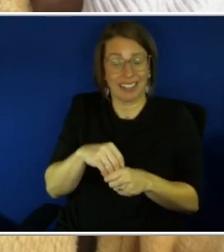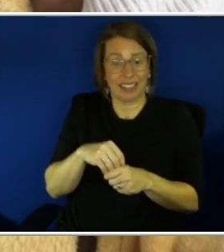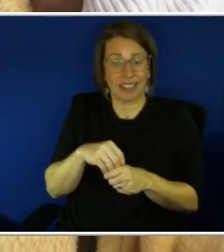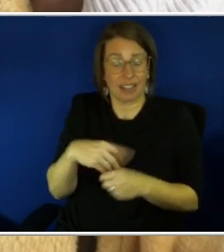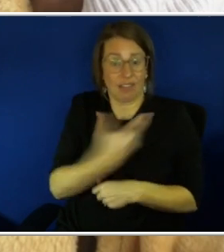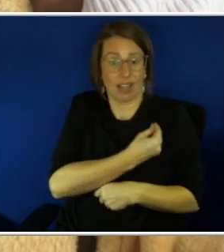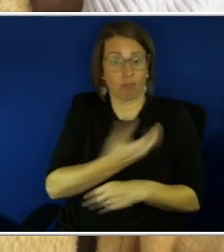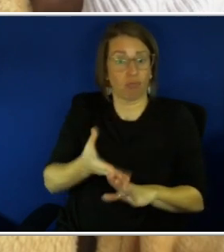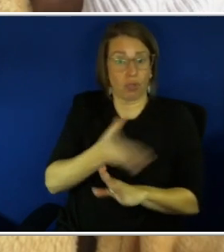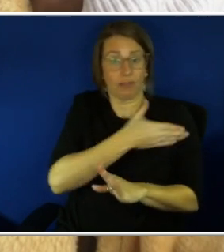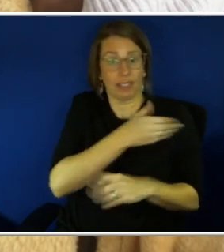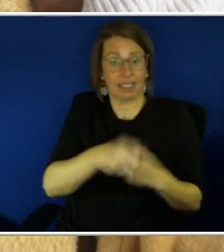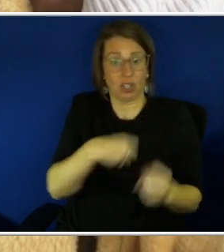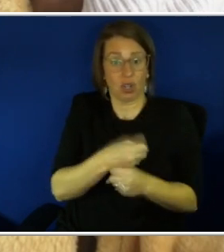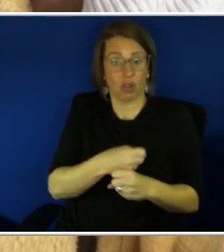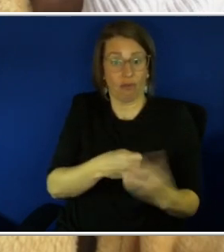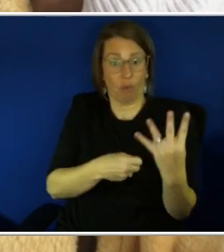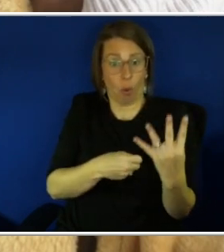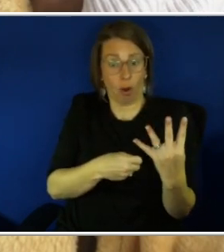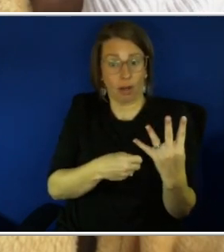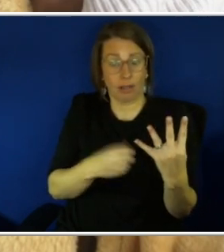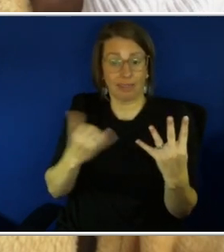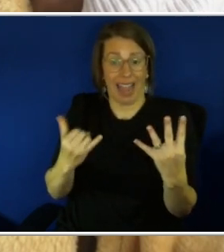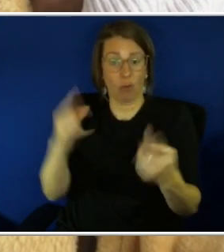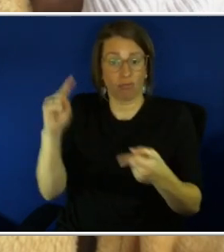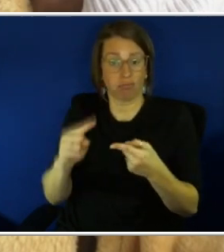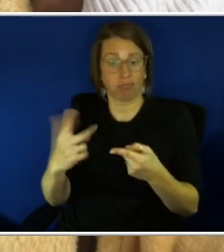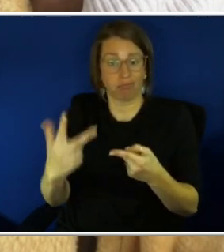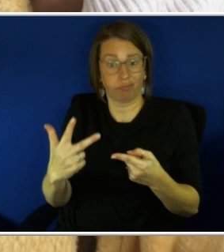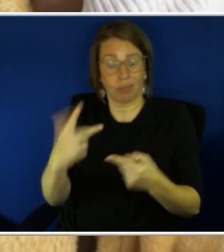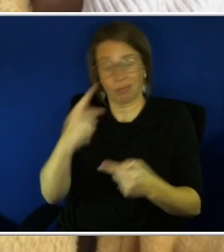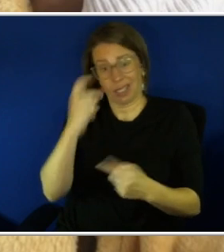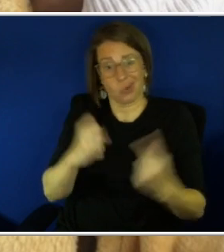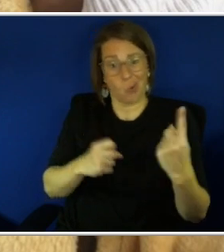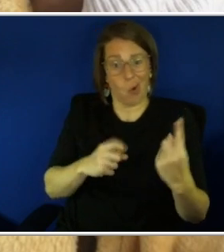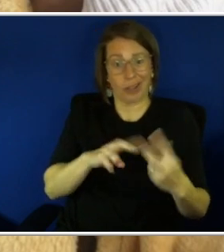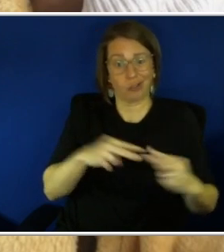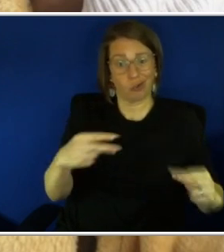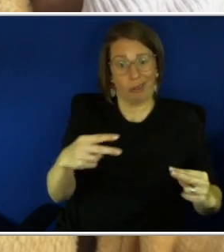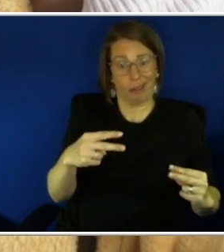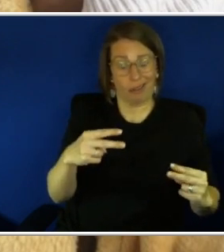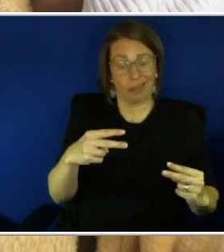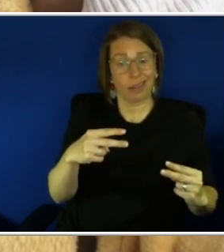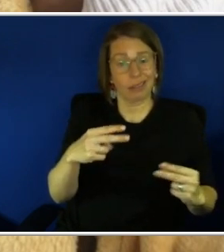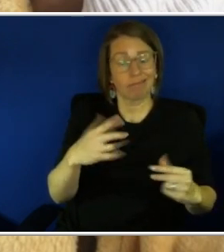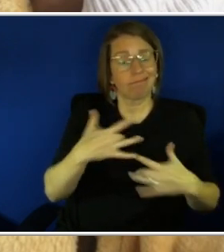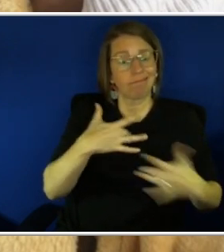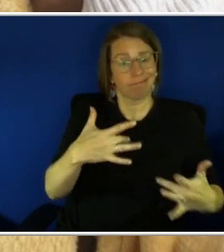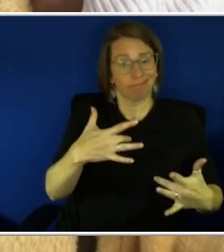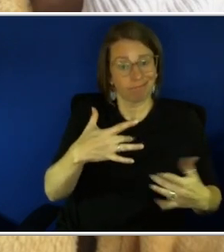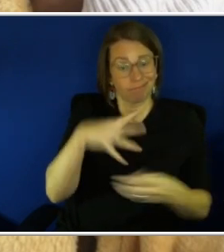years where there were 4, and that is because one of the strains that was usually in the